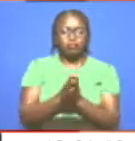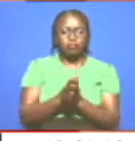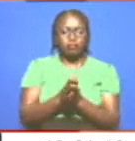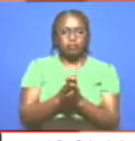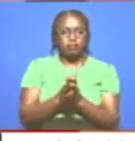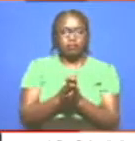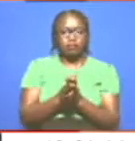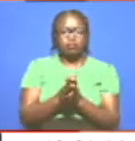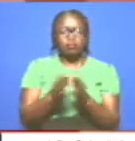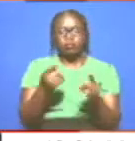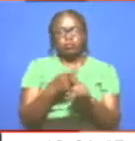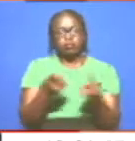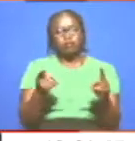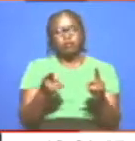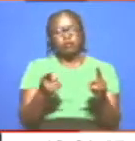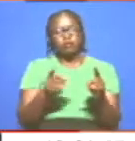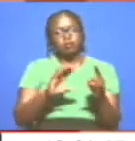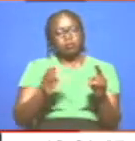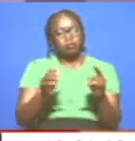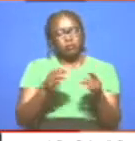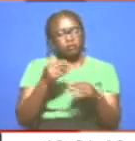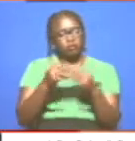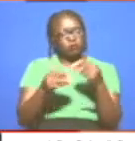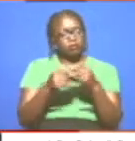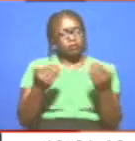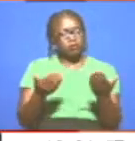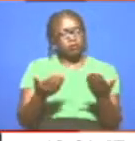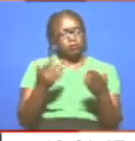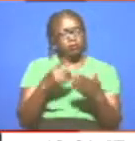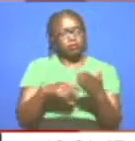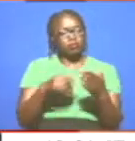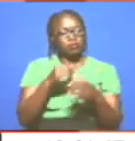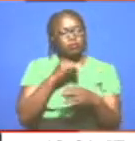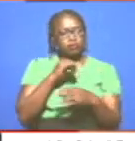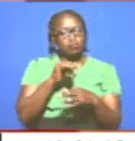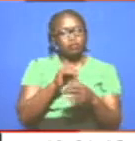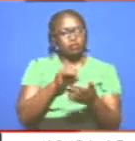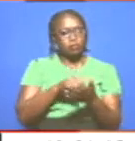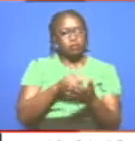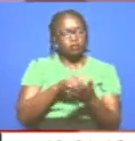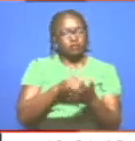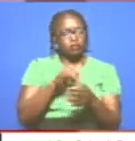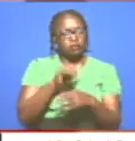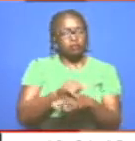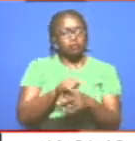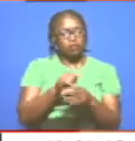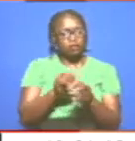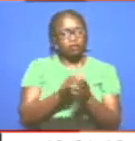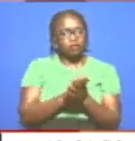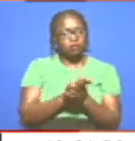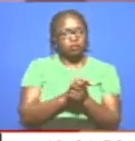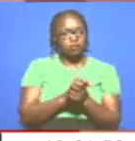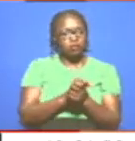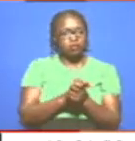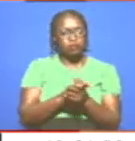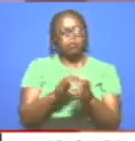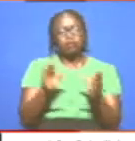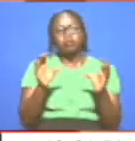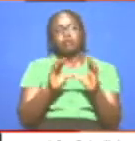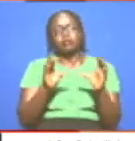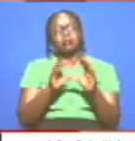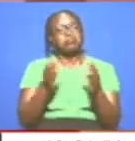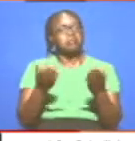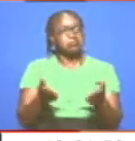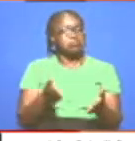But looking at the county structures, what is it that you're looking at, having been a coach here